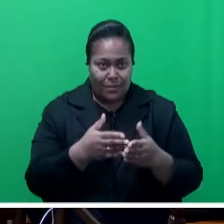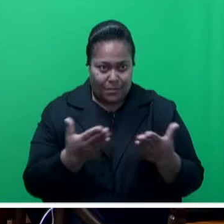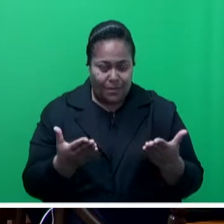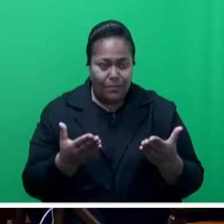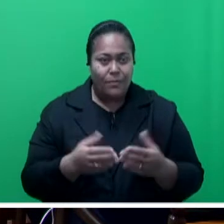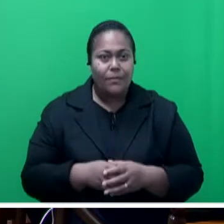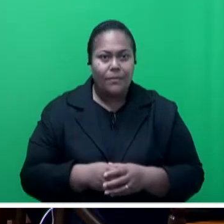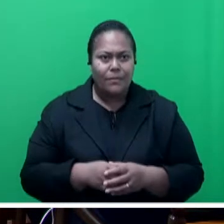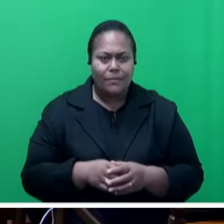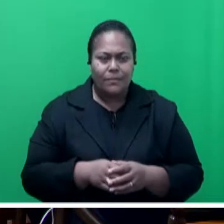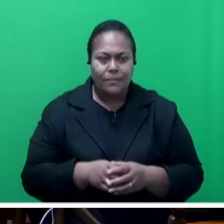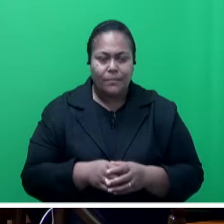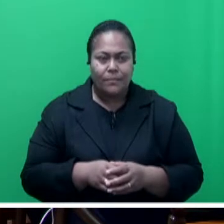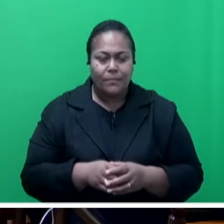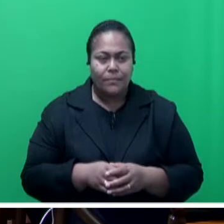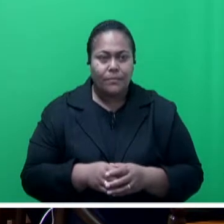areas in which